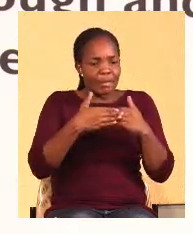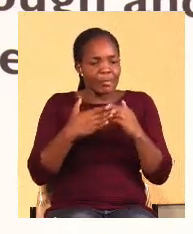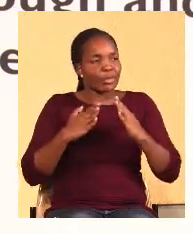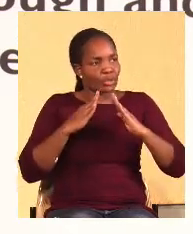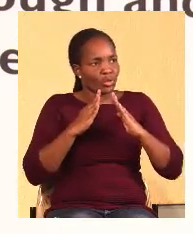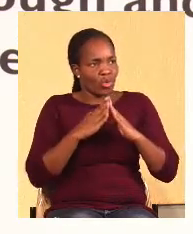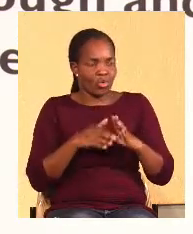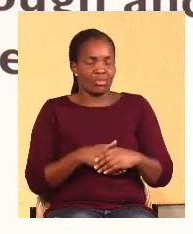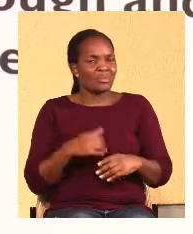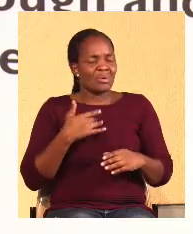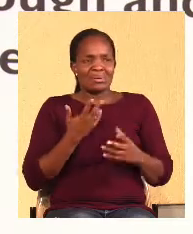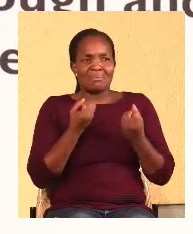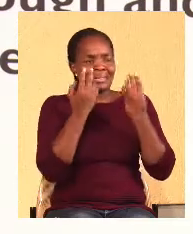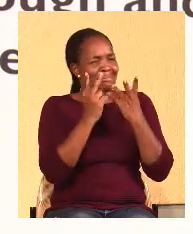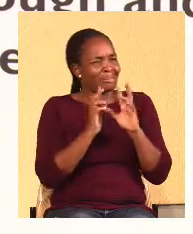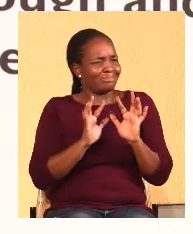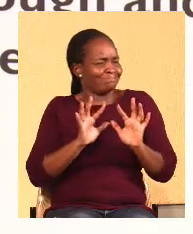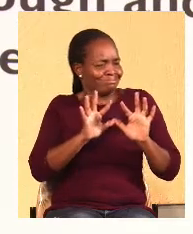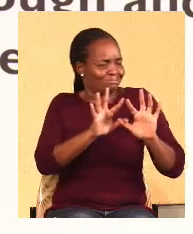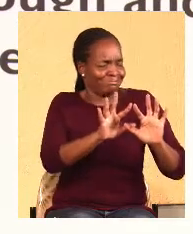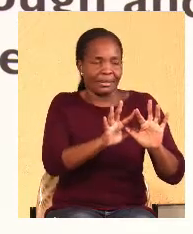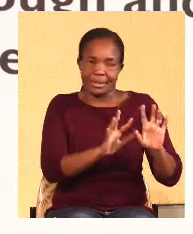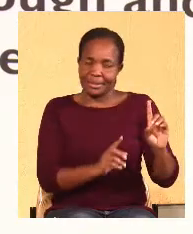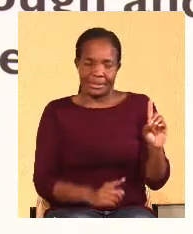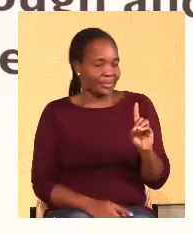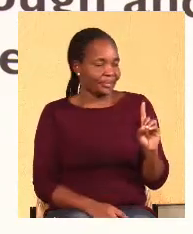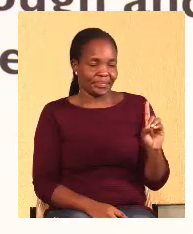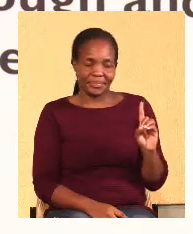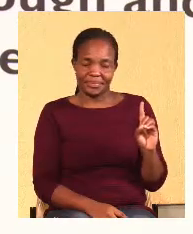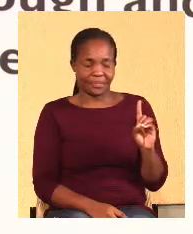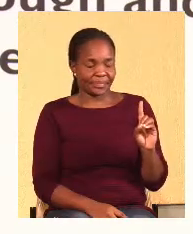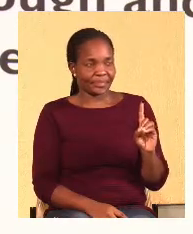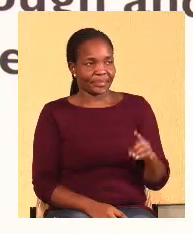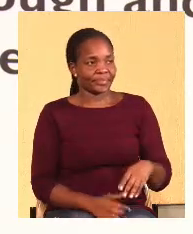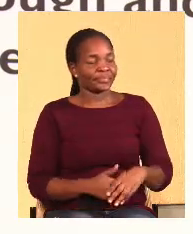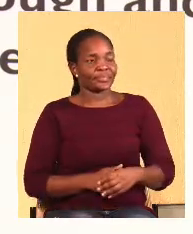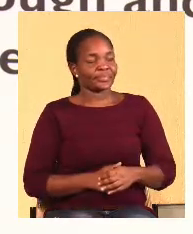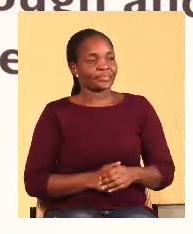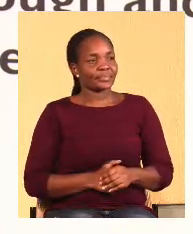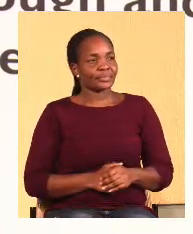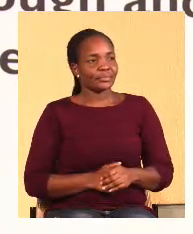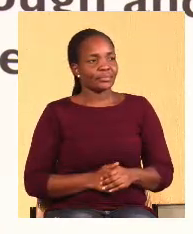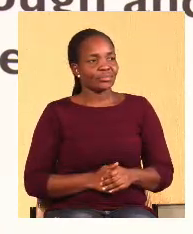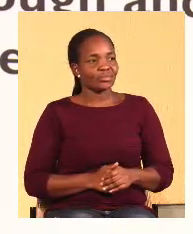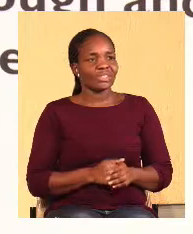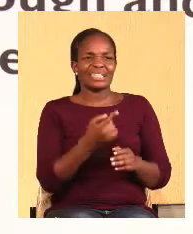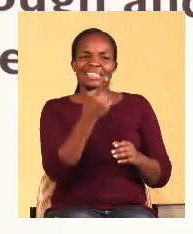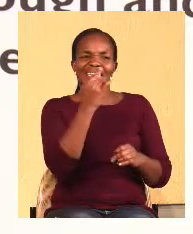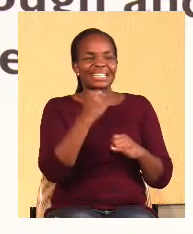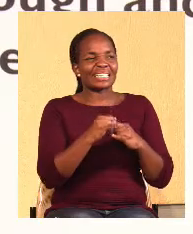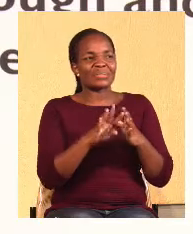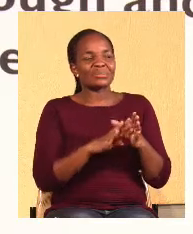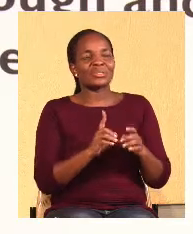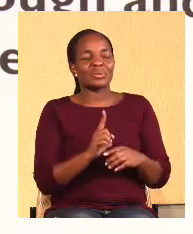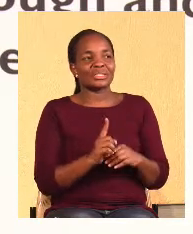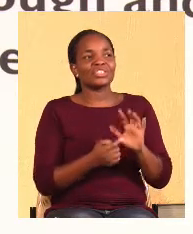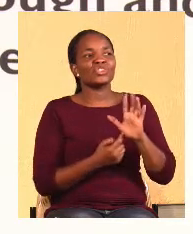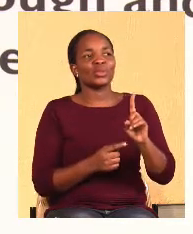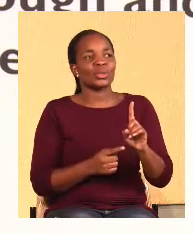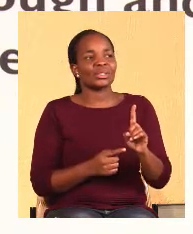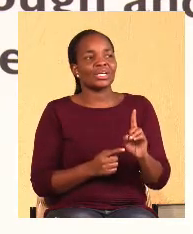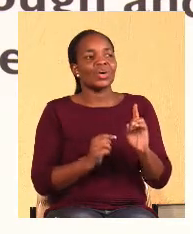of videos we've seen, I think it does is a little bit disheartening, because it does create the impression that we